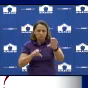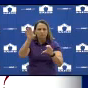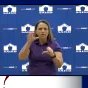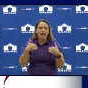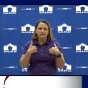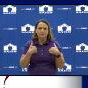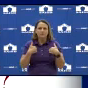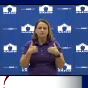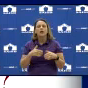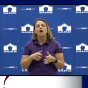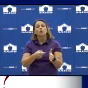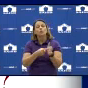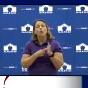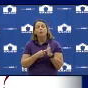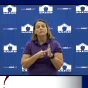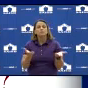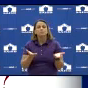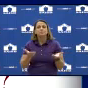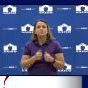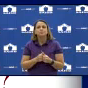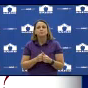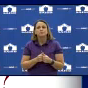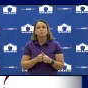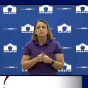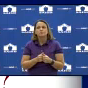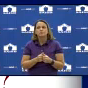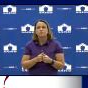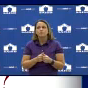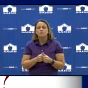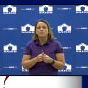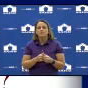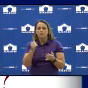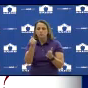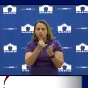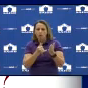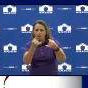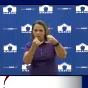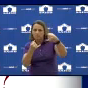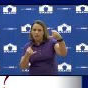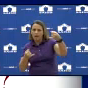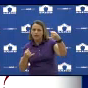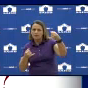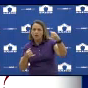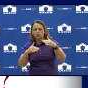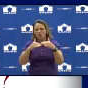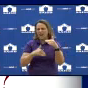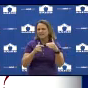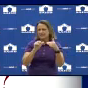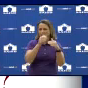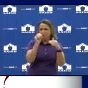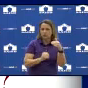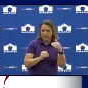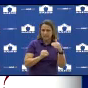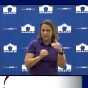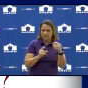What are the requirements? So again, we have to draw the districts to where the deviation is at or less than 10%